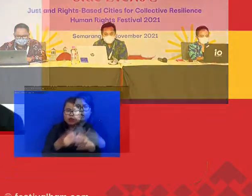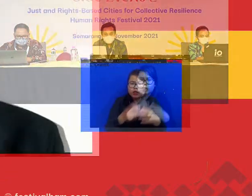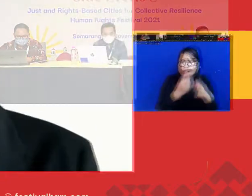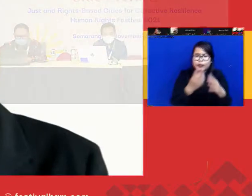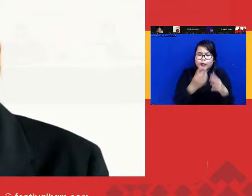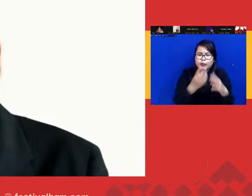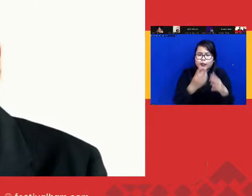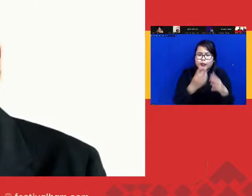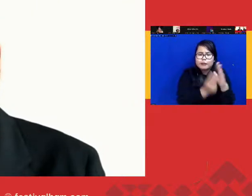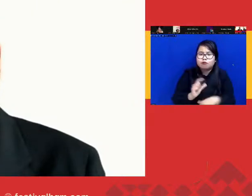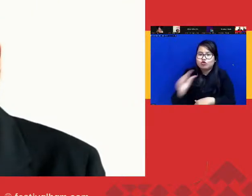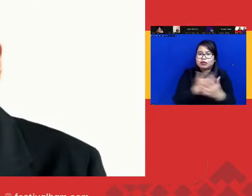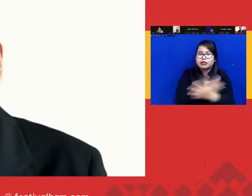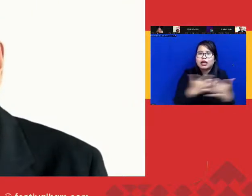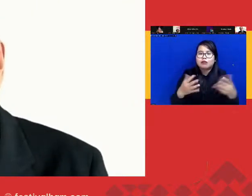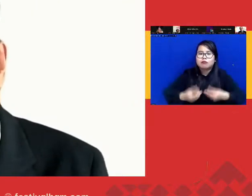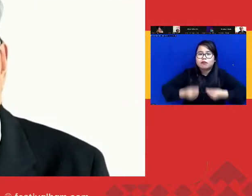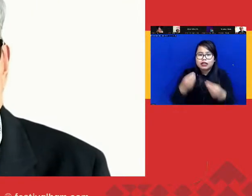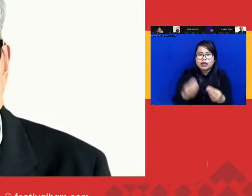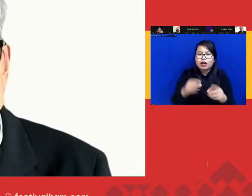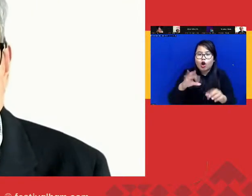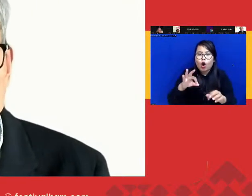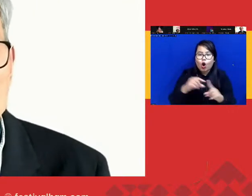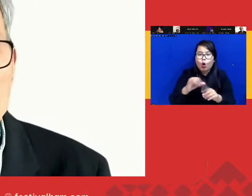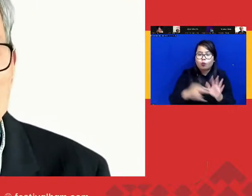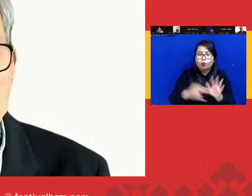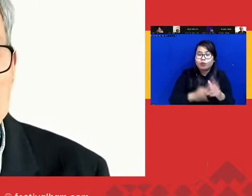fact the general